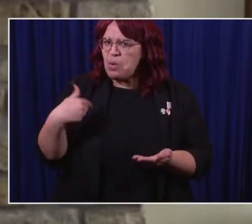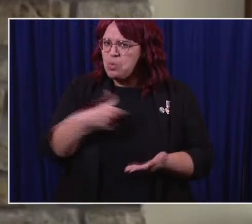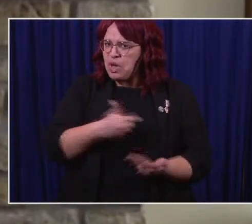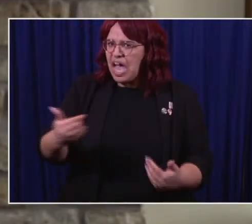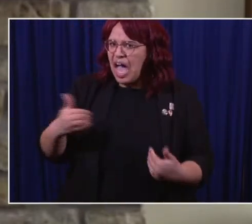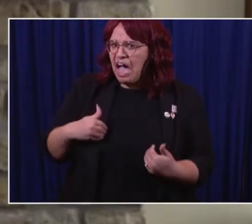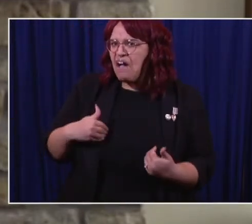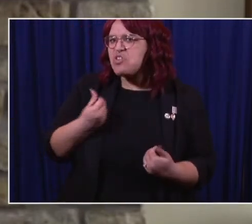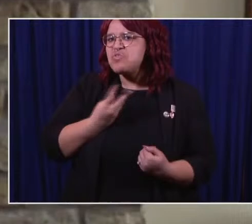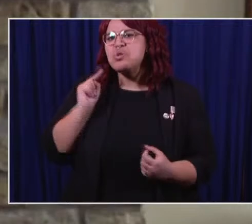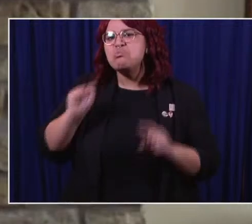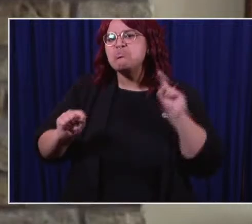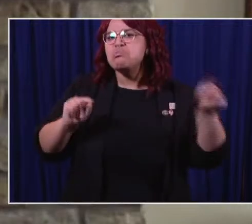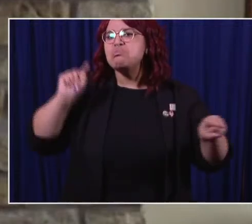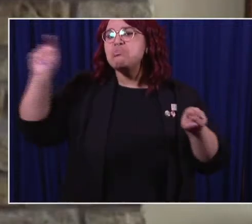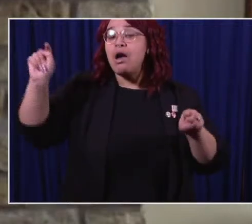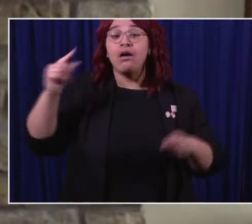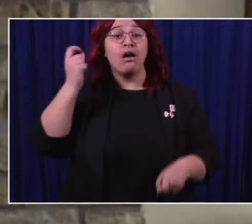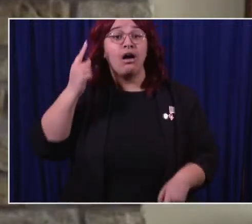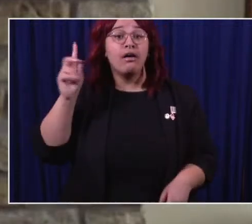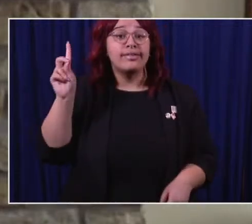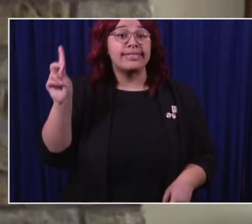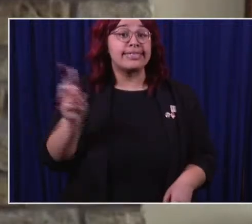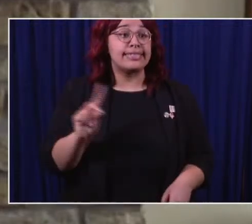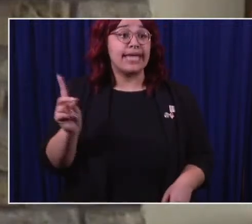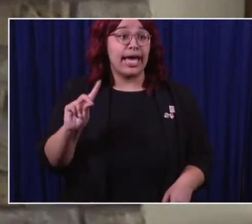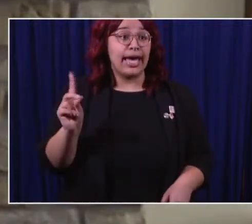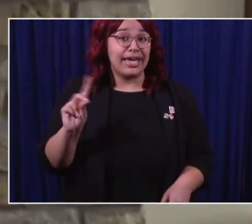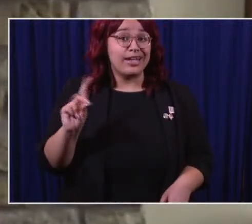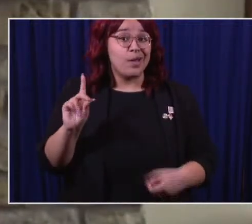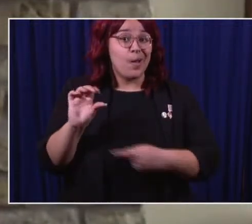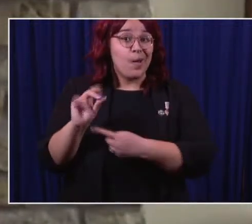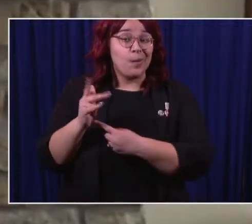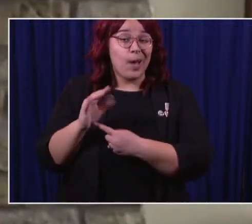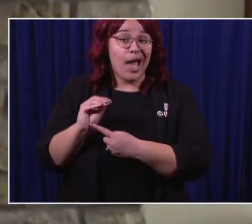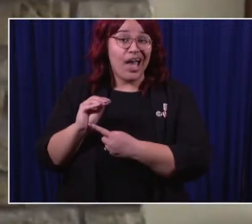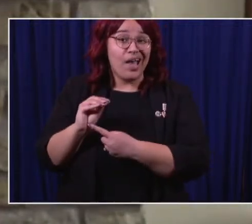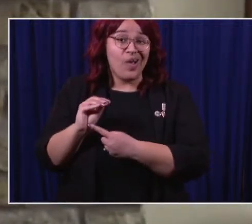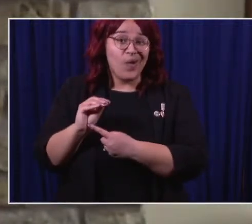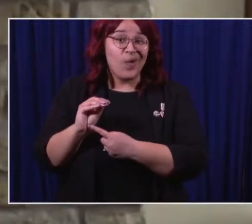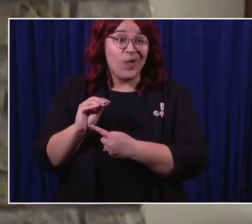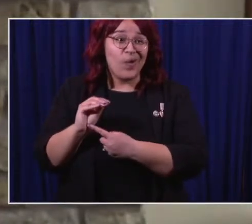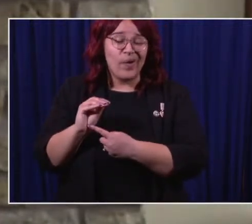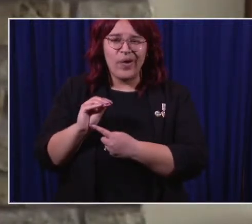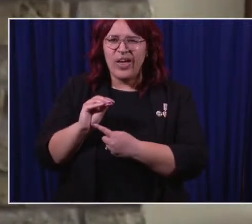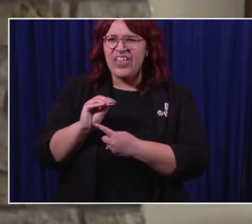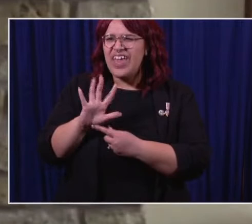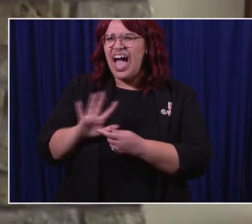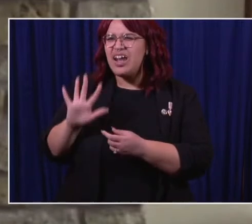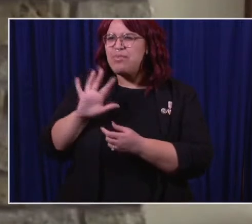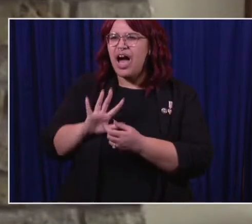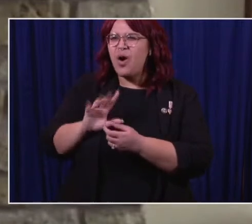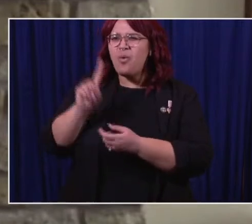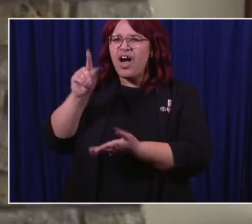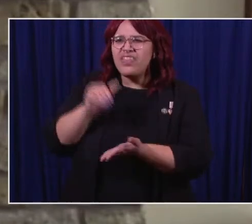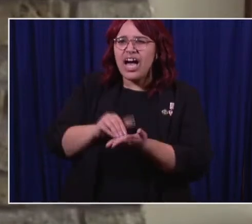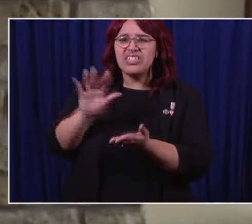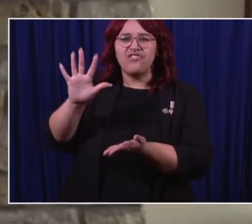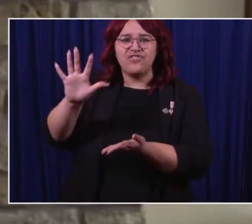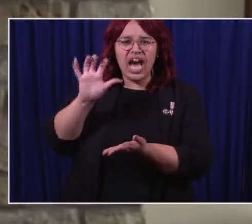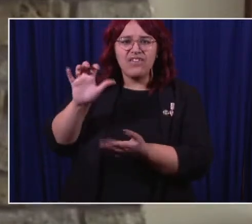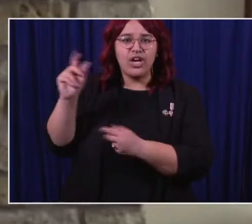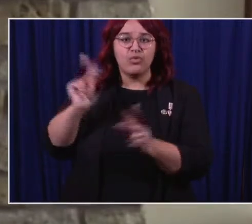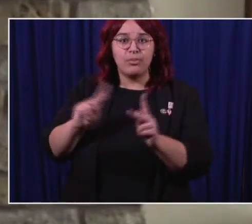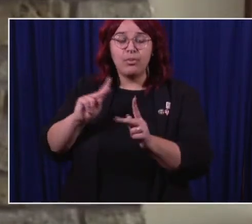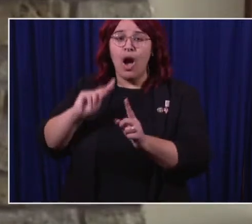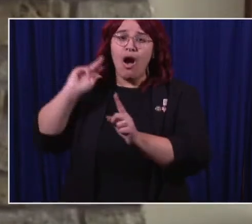know, they were pushing, I wrote down the exact amount, but it was like 1,500 where people were vaccinated